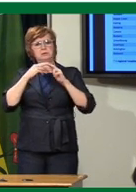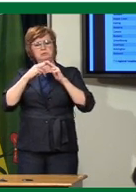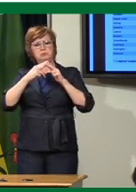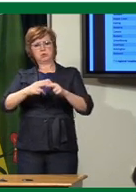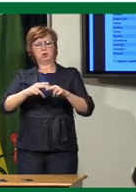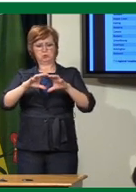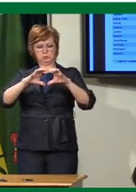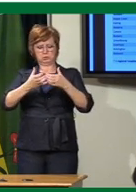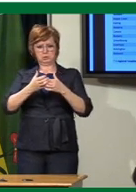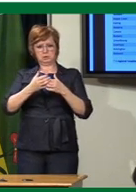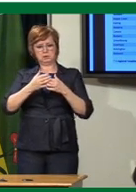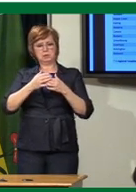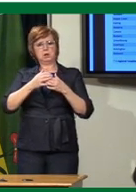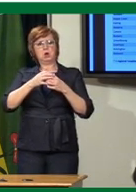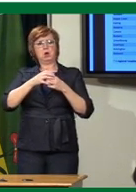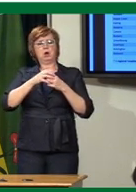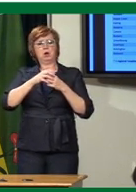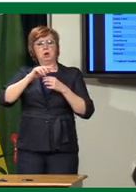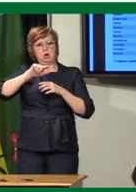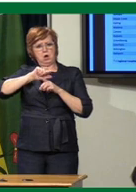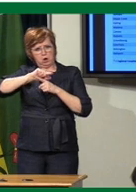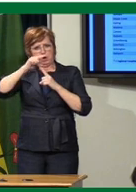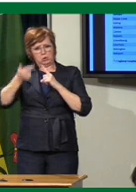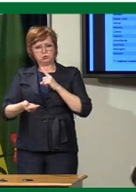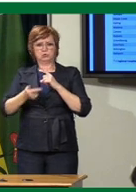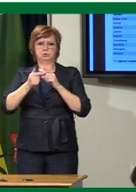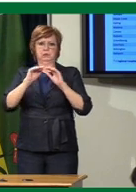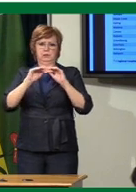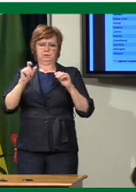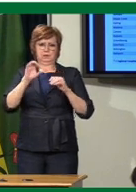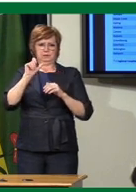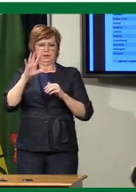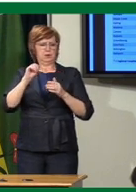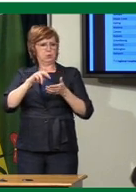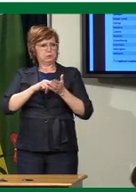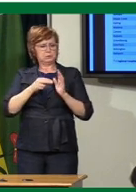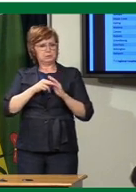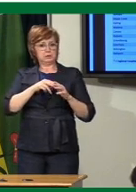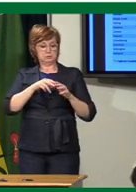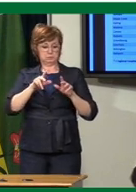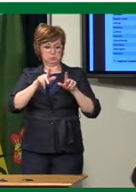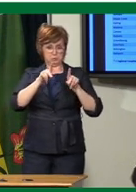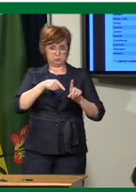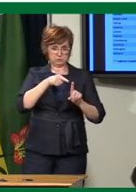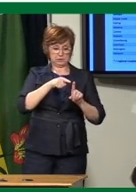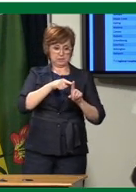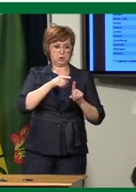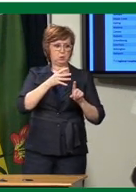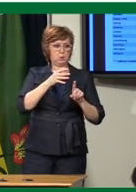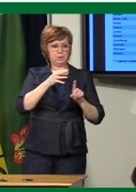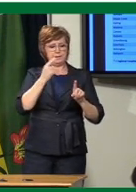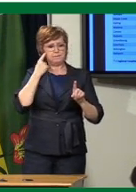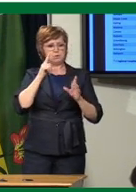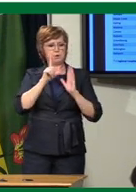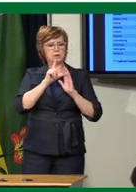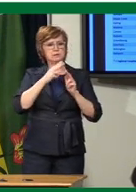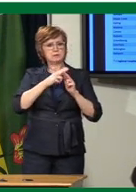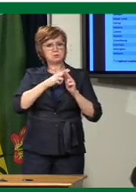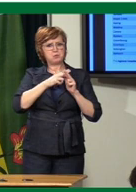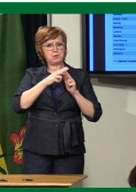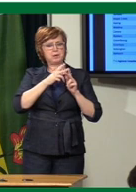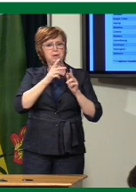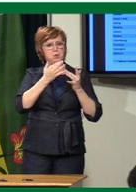group of patients that include individuals typically waiting for long-term care placement, as well as waiting for other